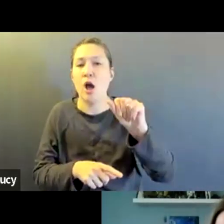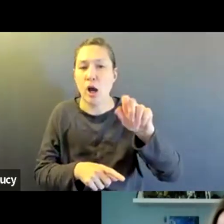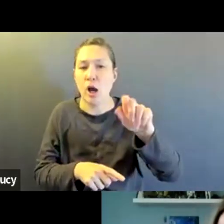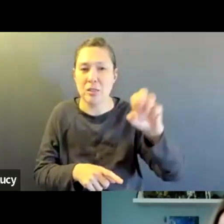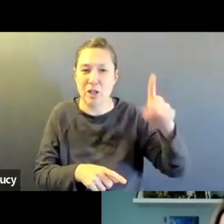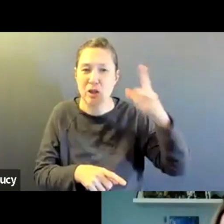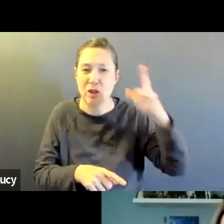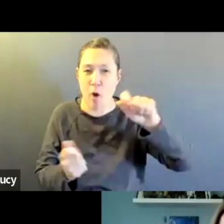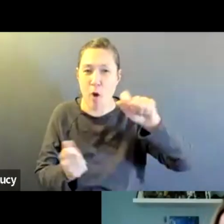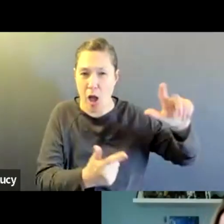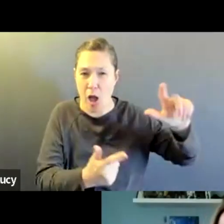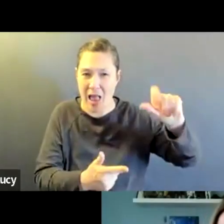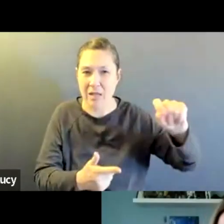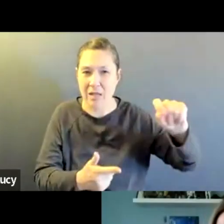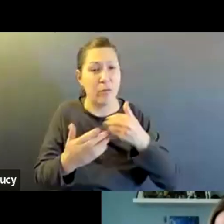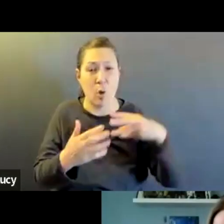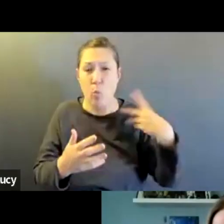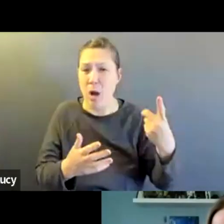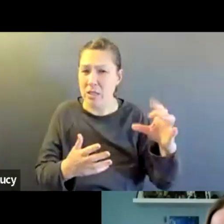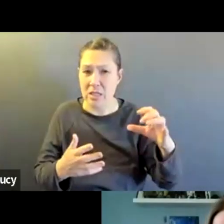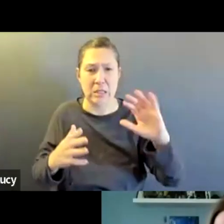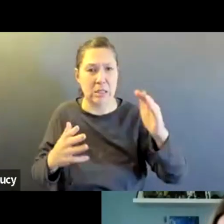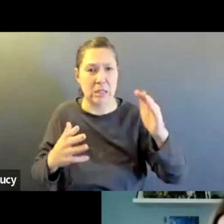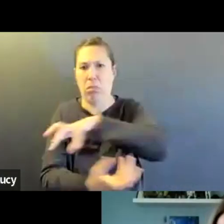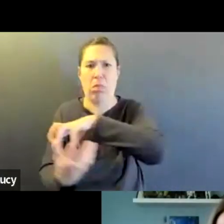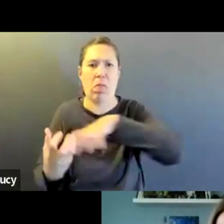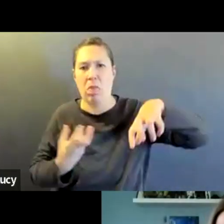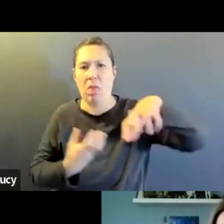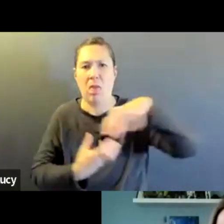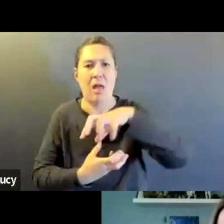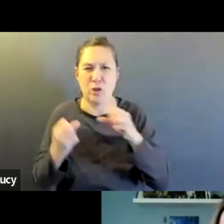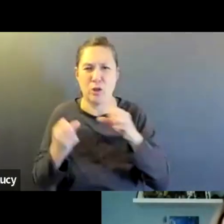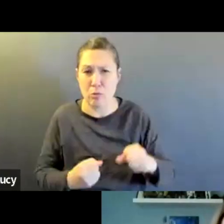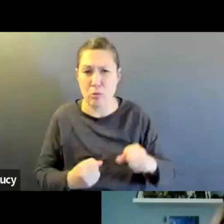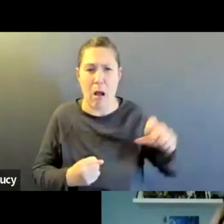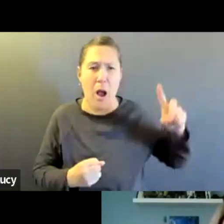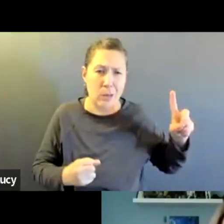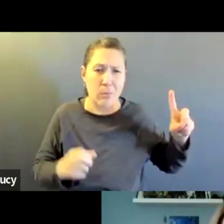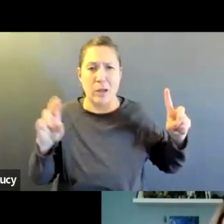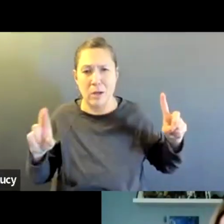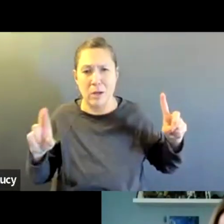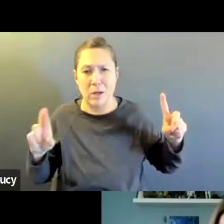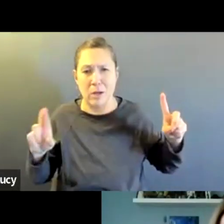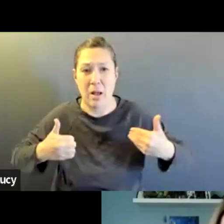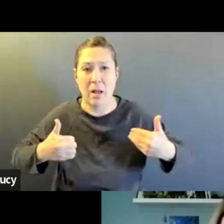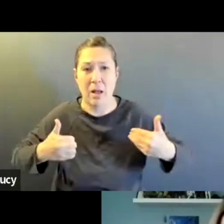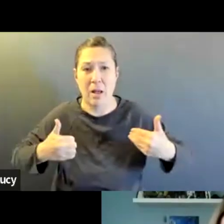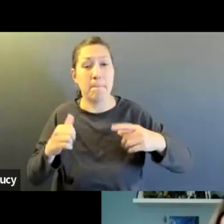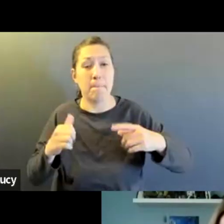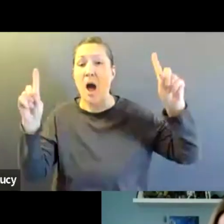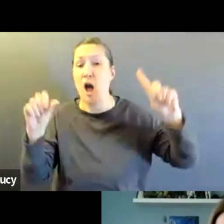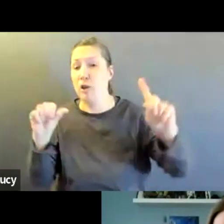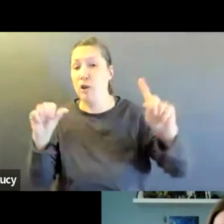the craziness going on in DC, everything being so hyper partisan lately, we got our first Republican on that bill